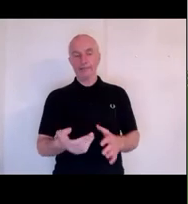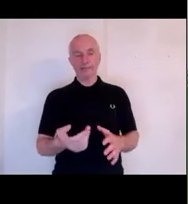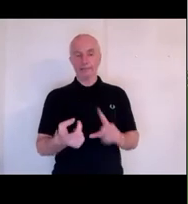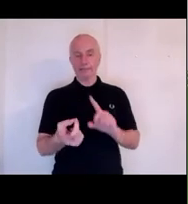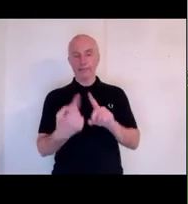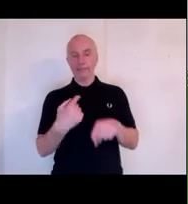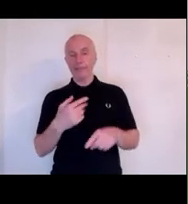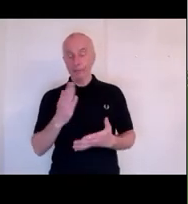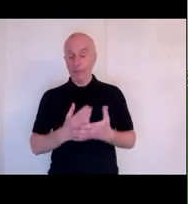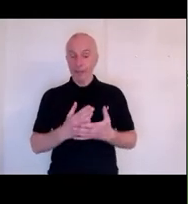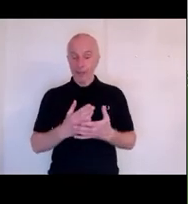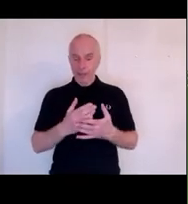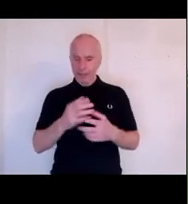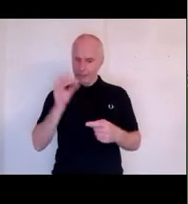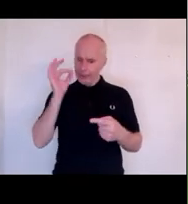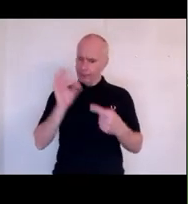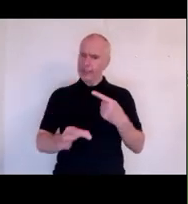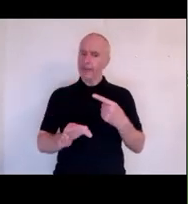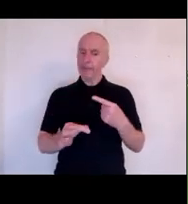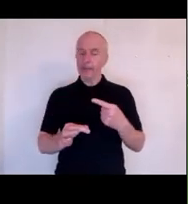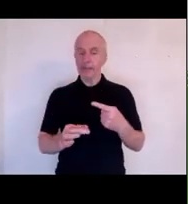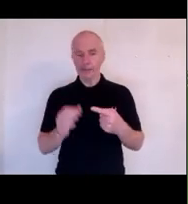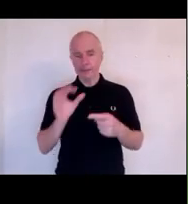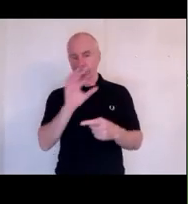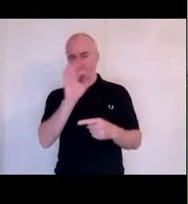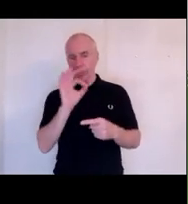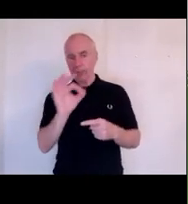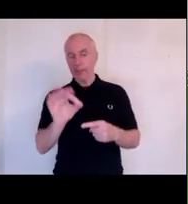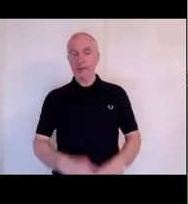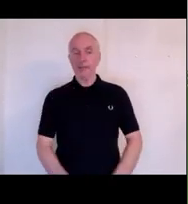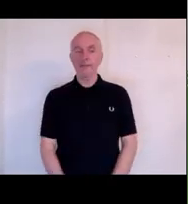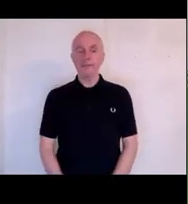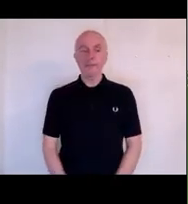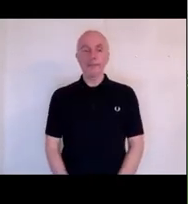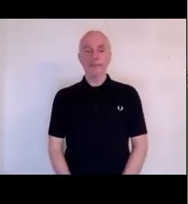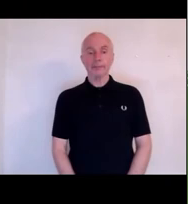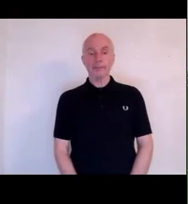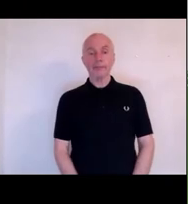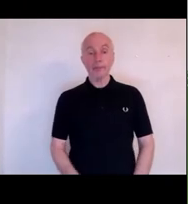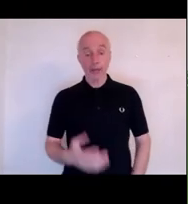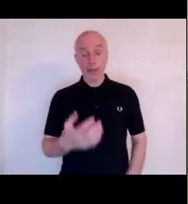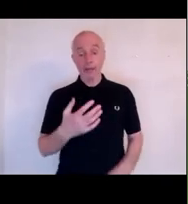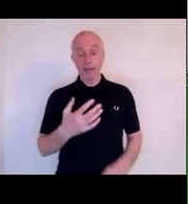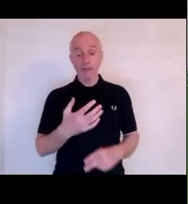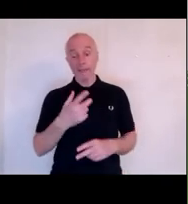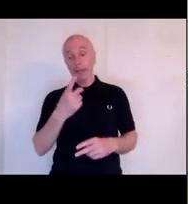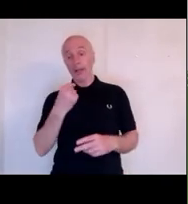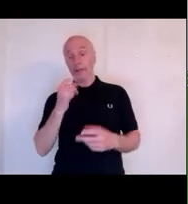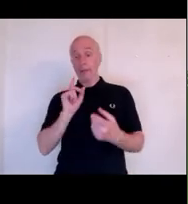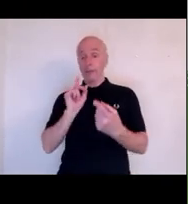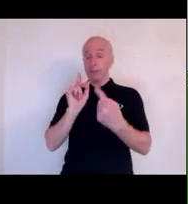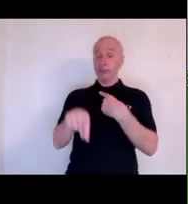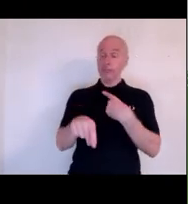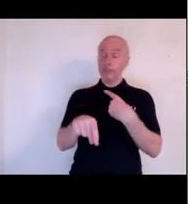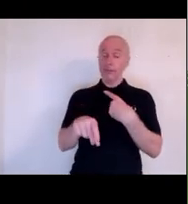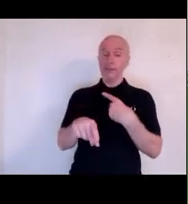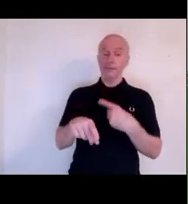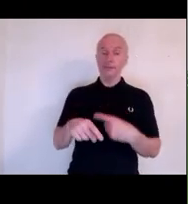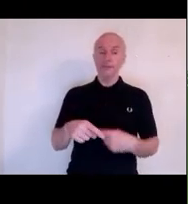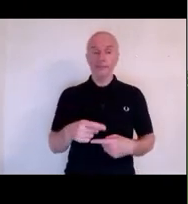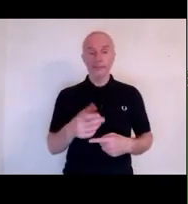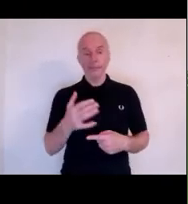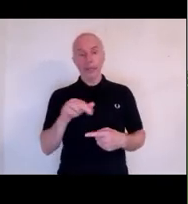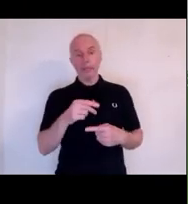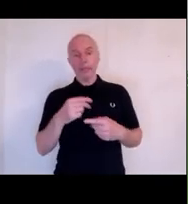it is a very nuclear physics-y thing to ask, admittedly. But I do have an answer. I'm maybe a bit of a